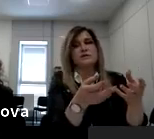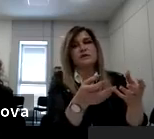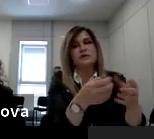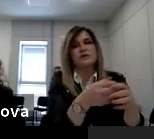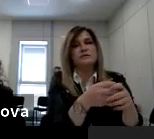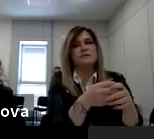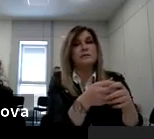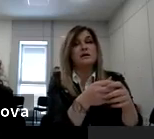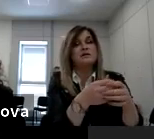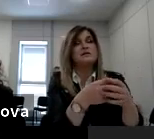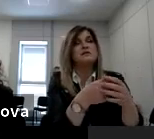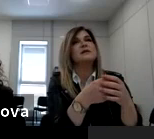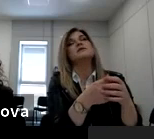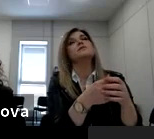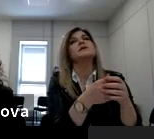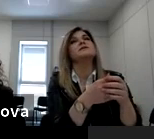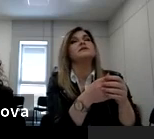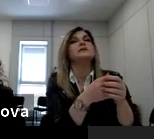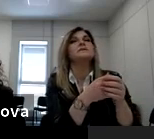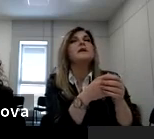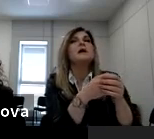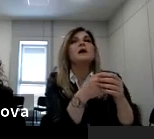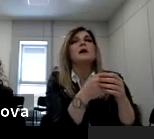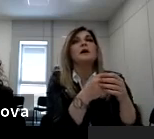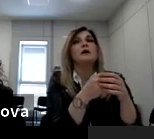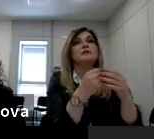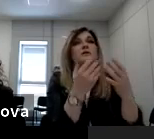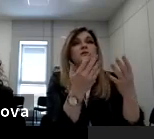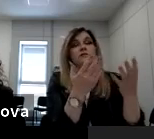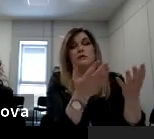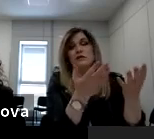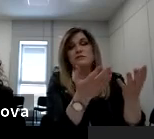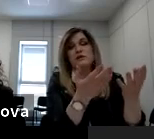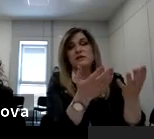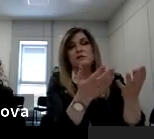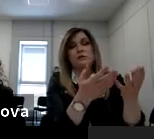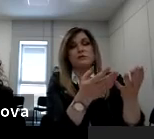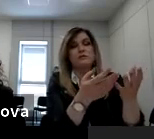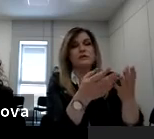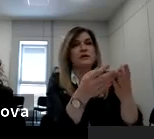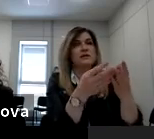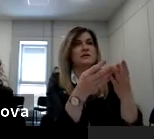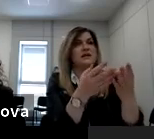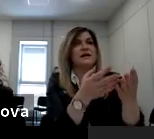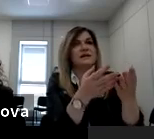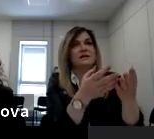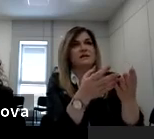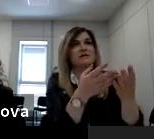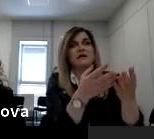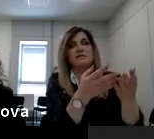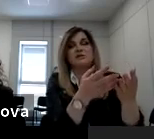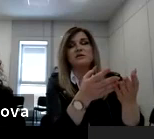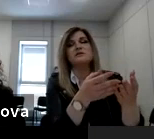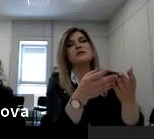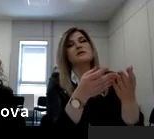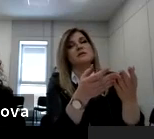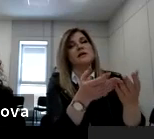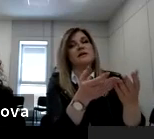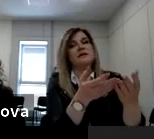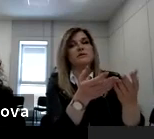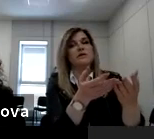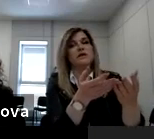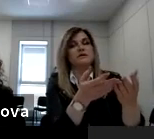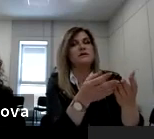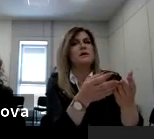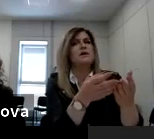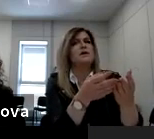it was really a must and it was convenient. So it is pretty small. It is tiny in dimensions and